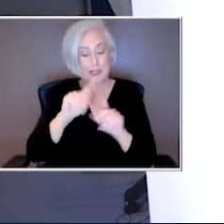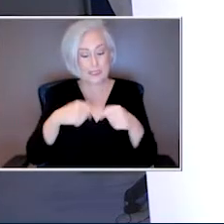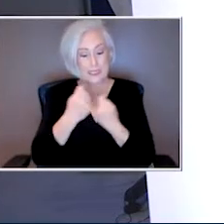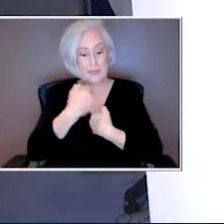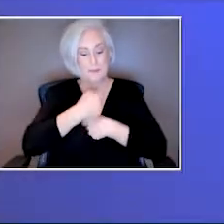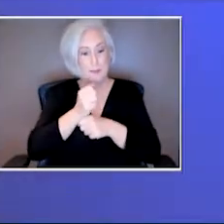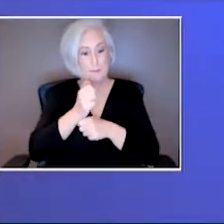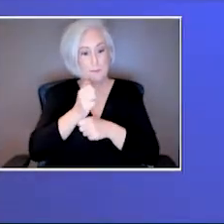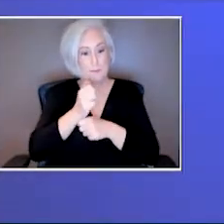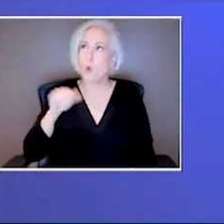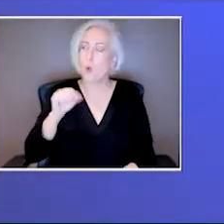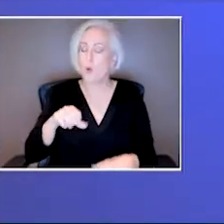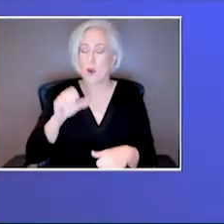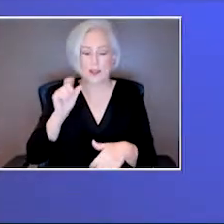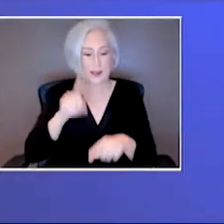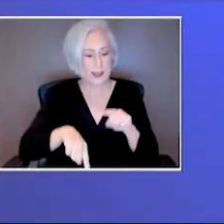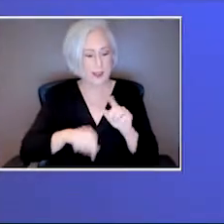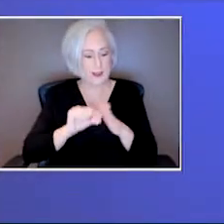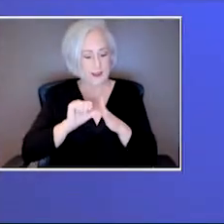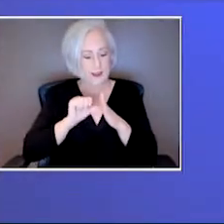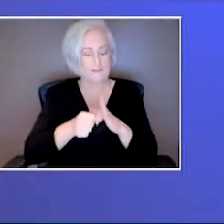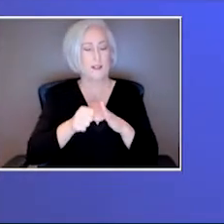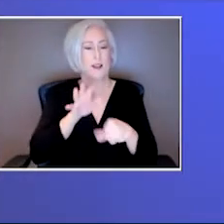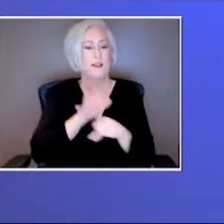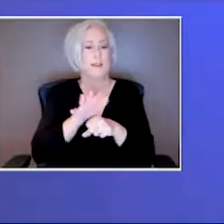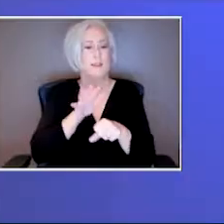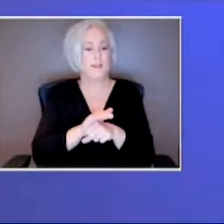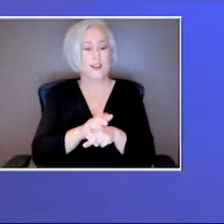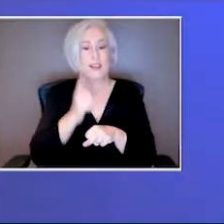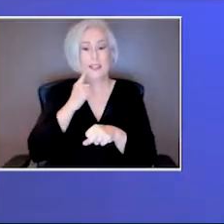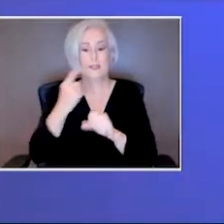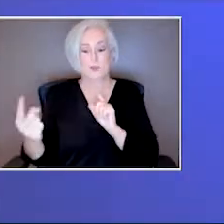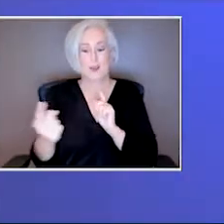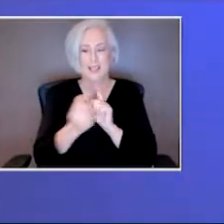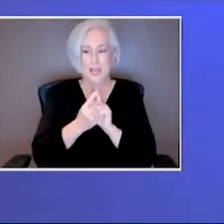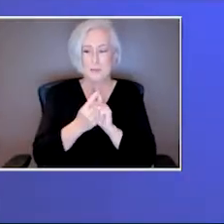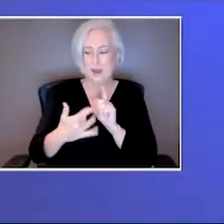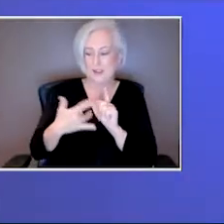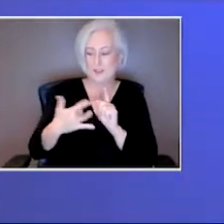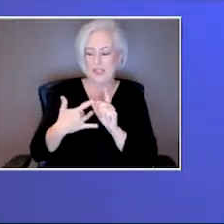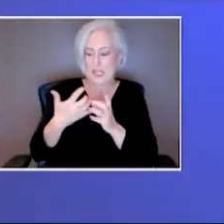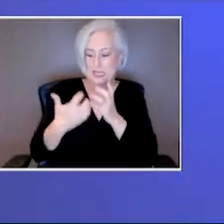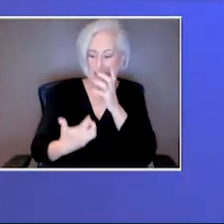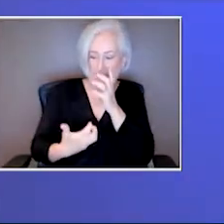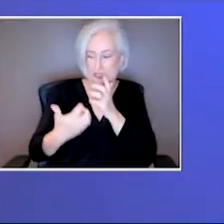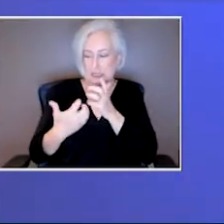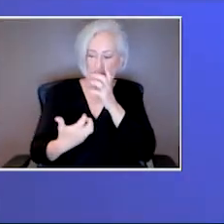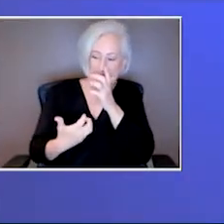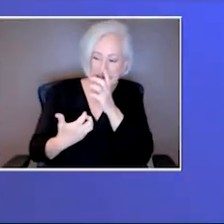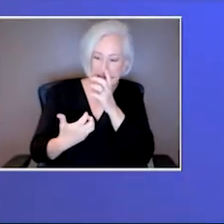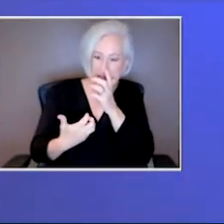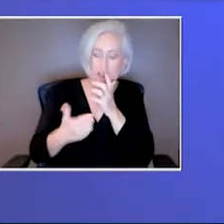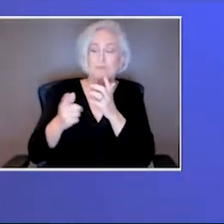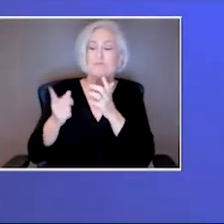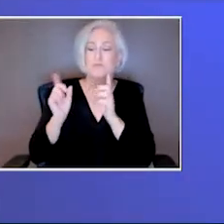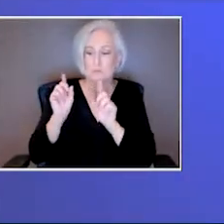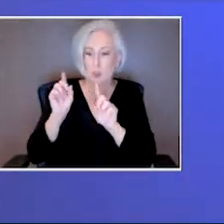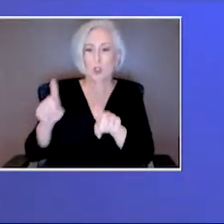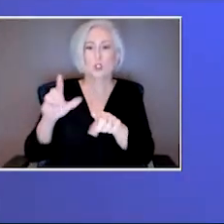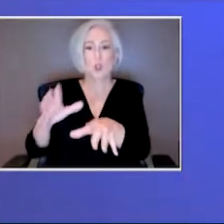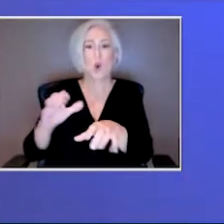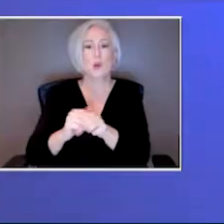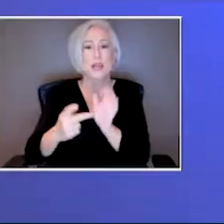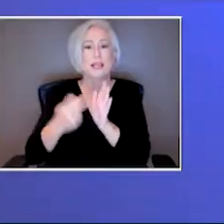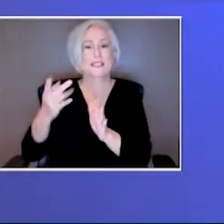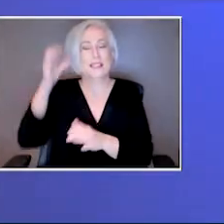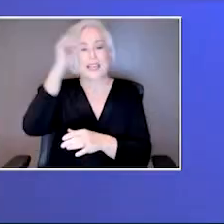Even if someone, comes to me and I don't know that we're a right mesh or a fit, I say, seek that second opinion. You need to be comfortable and confident with what you're going to go